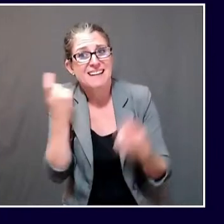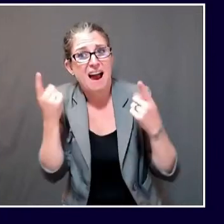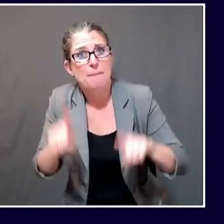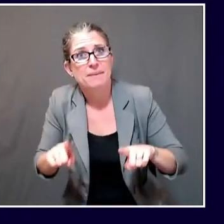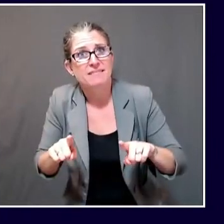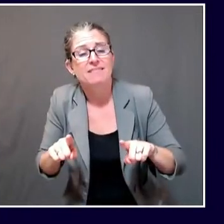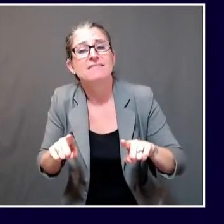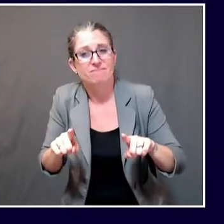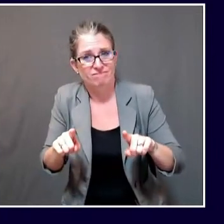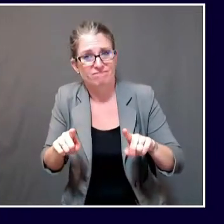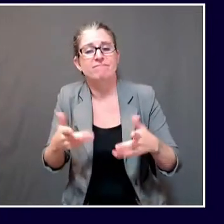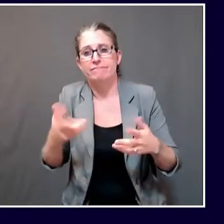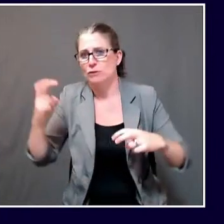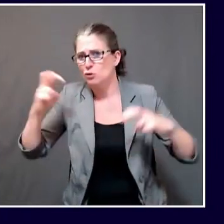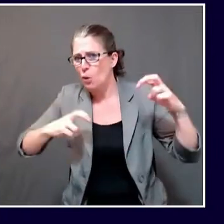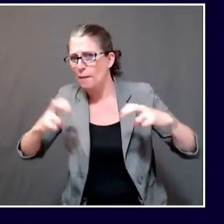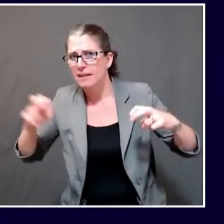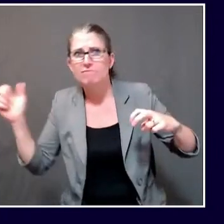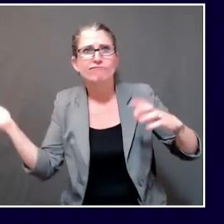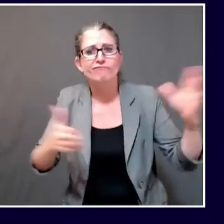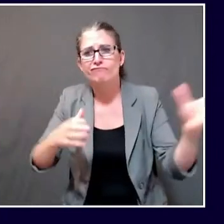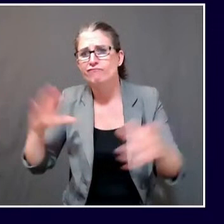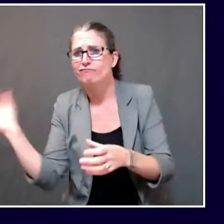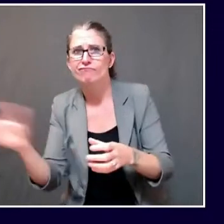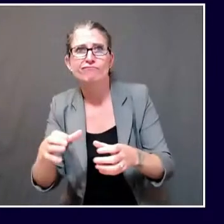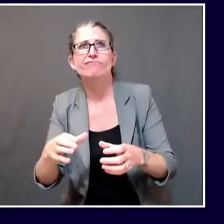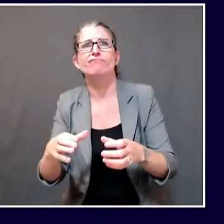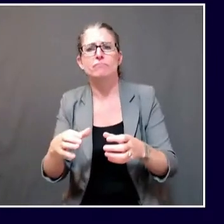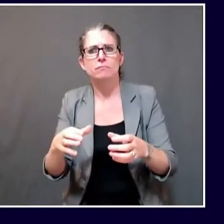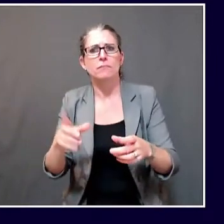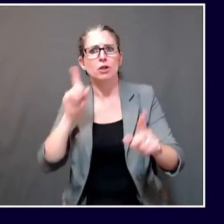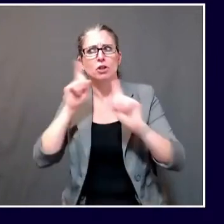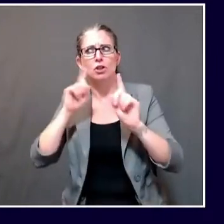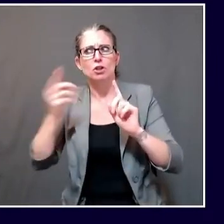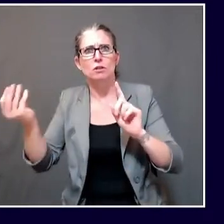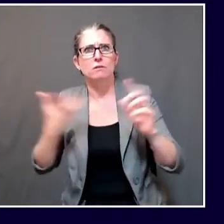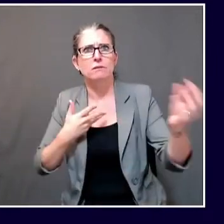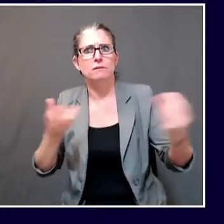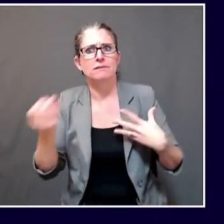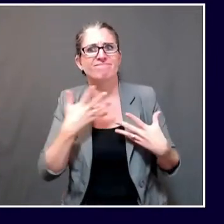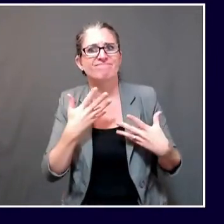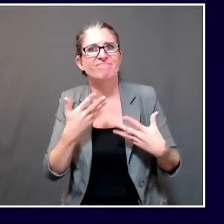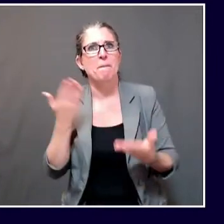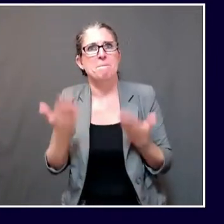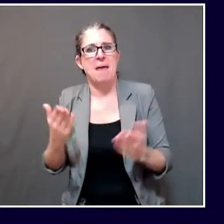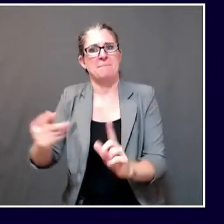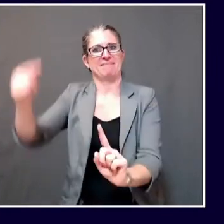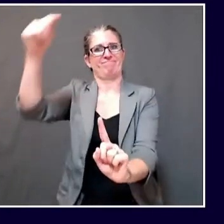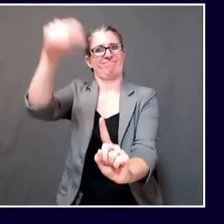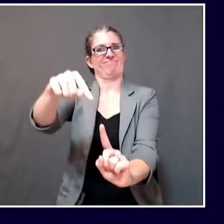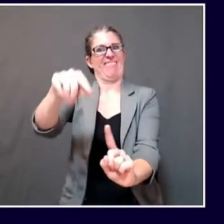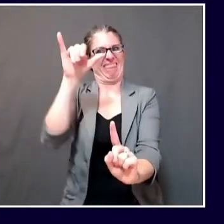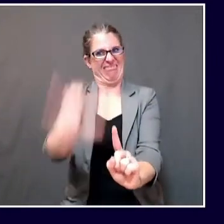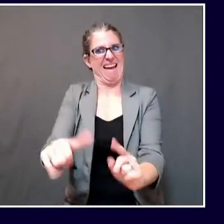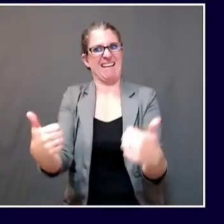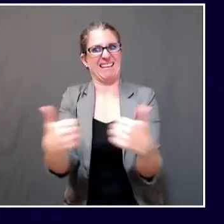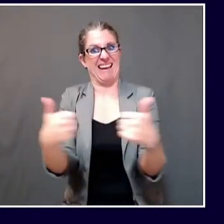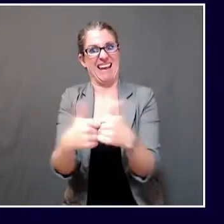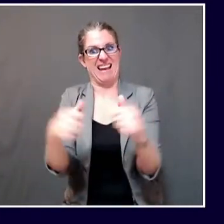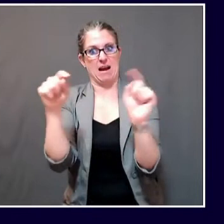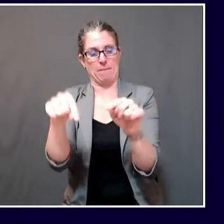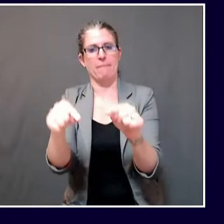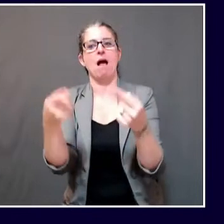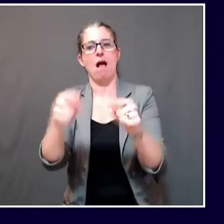pieced together a series of potential exposures related to an individual hockey